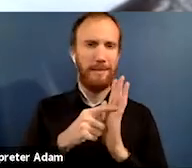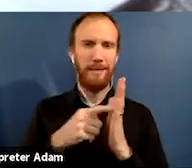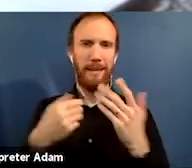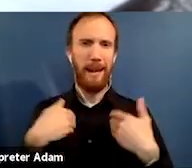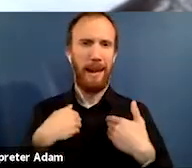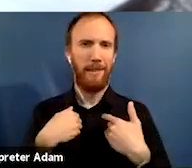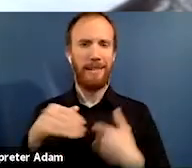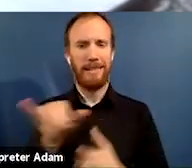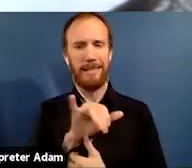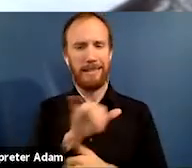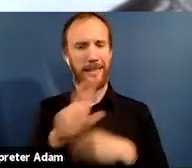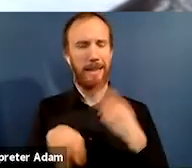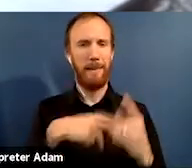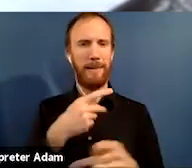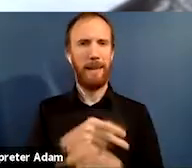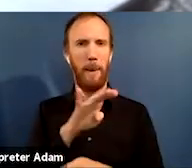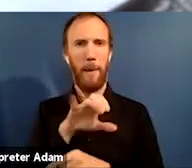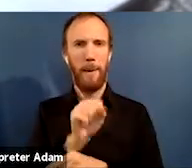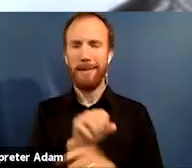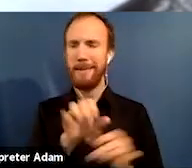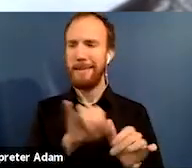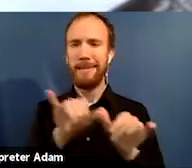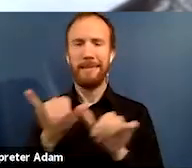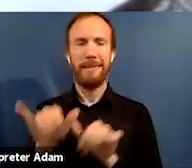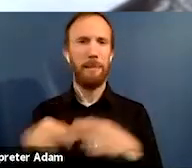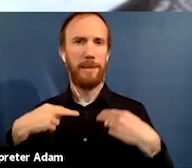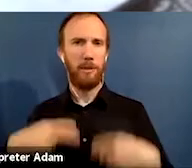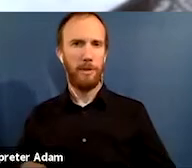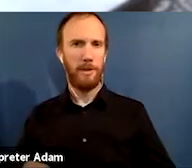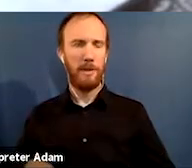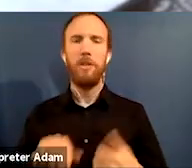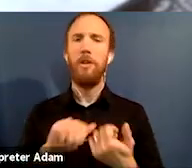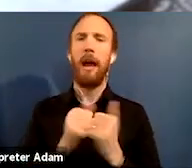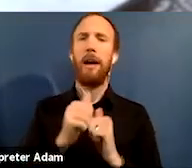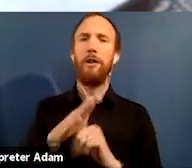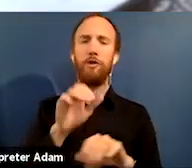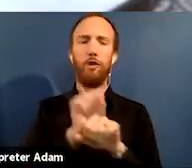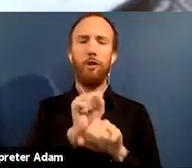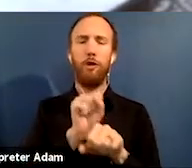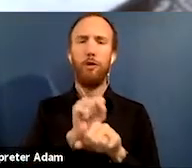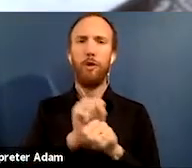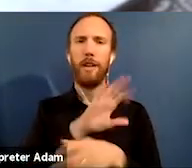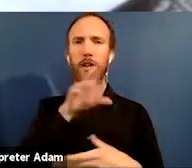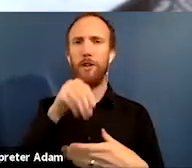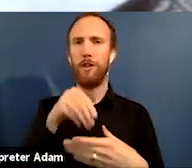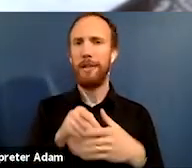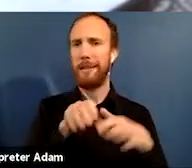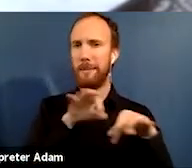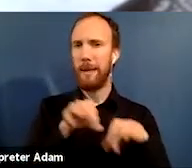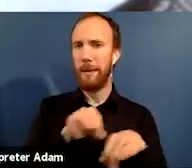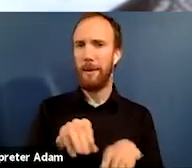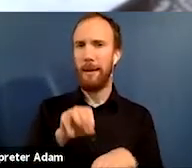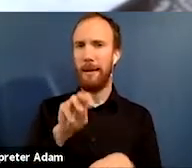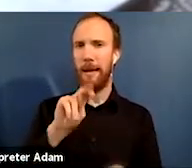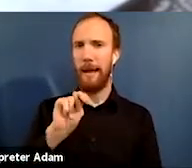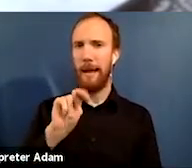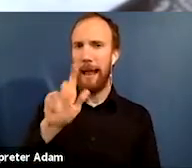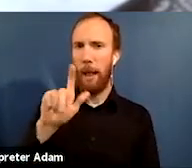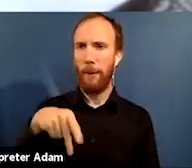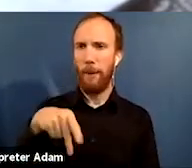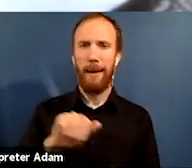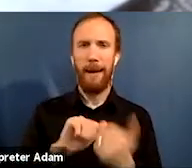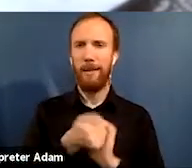wondering how your work on explainable NLP speaks to those issues, and if that's one potential path forward in mitigating